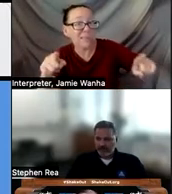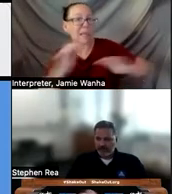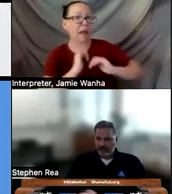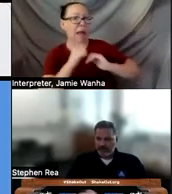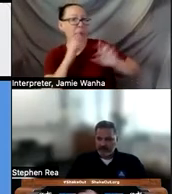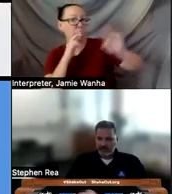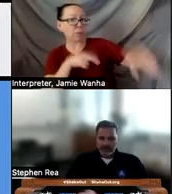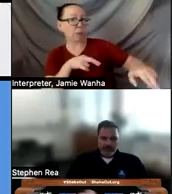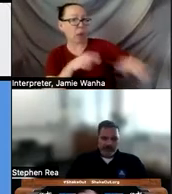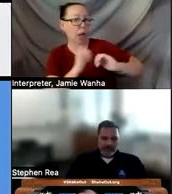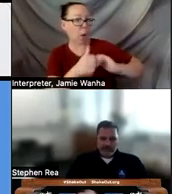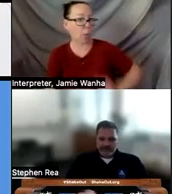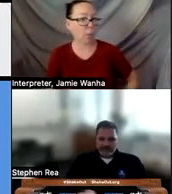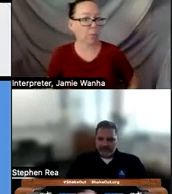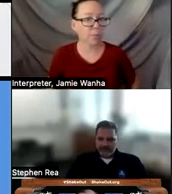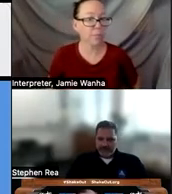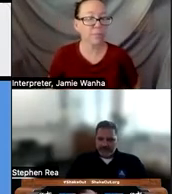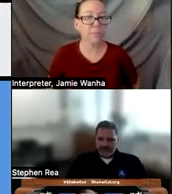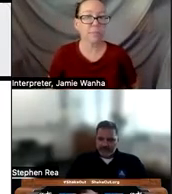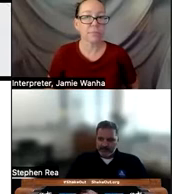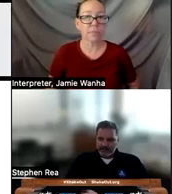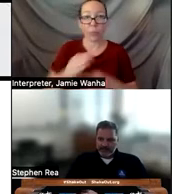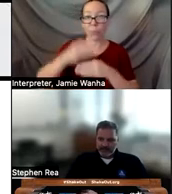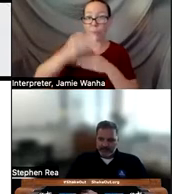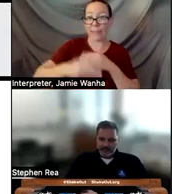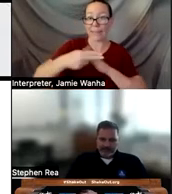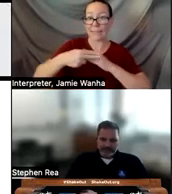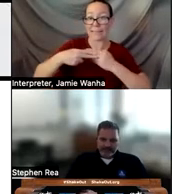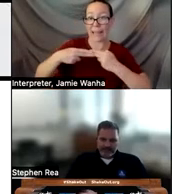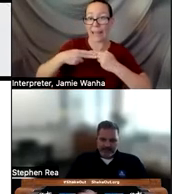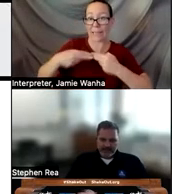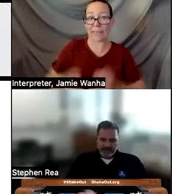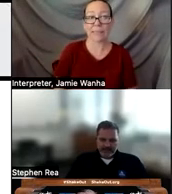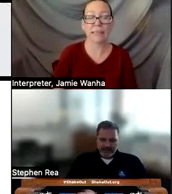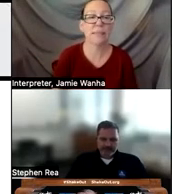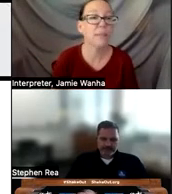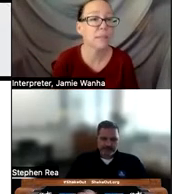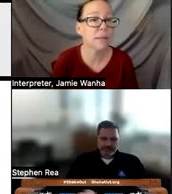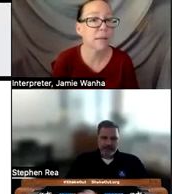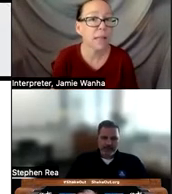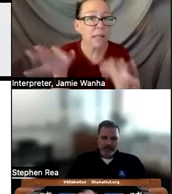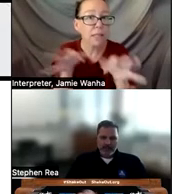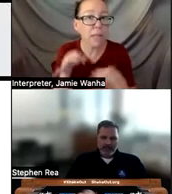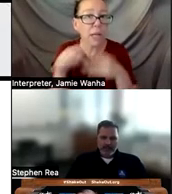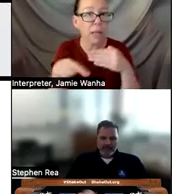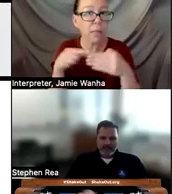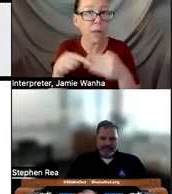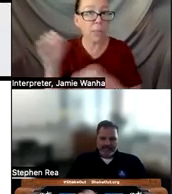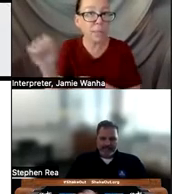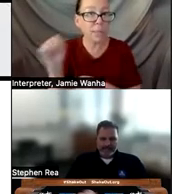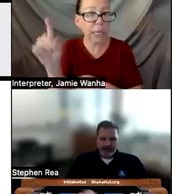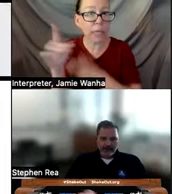are earthquakes. I wanted to go to the next slide and tell everybody a little bit about San Diego County. A lot